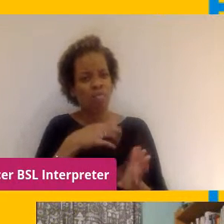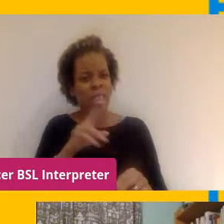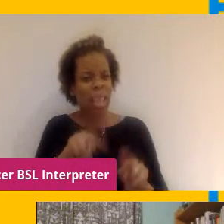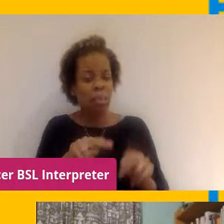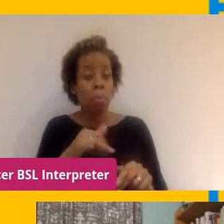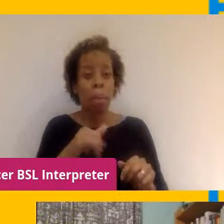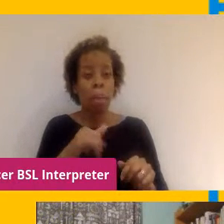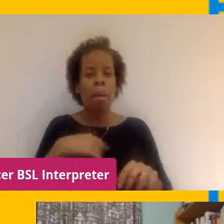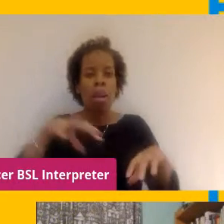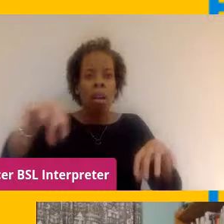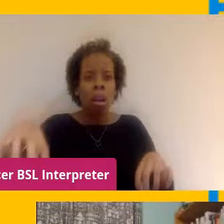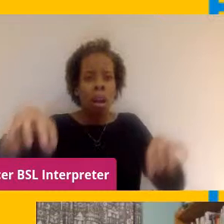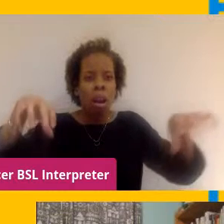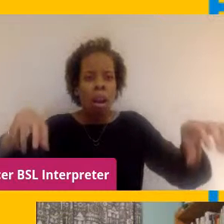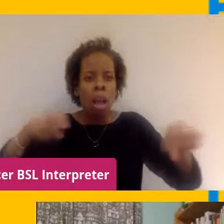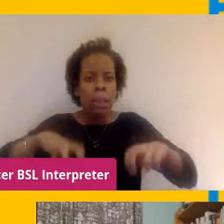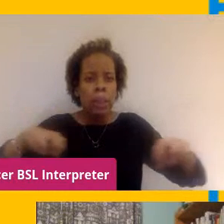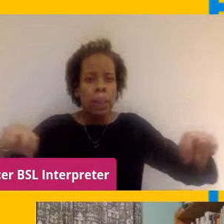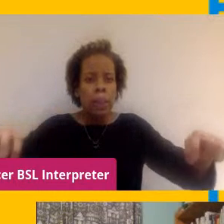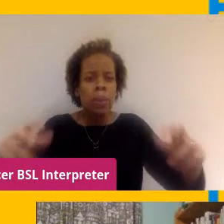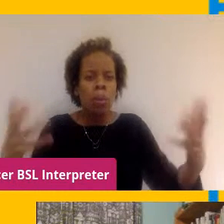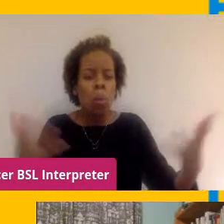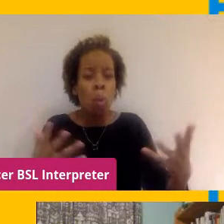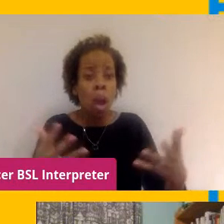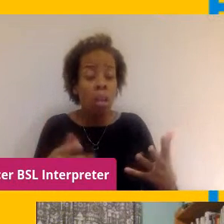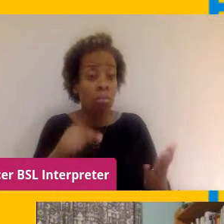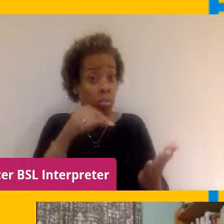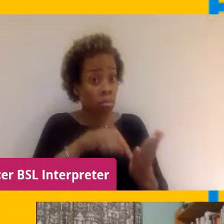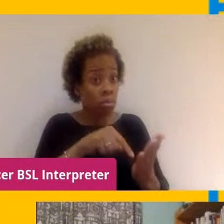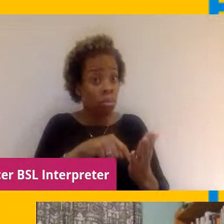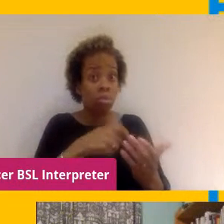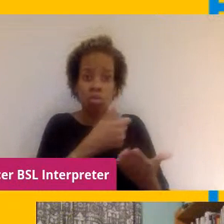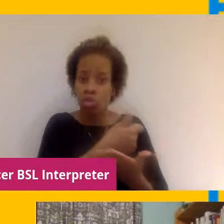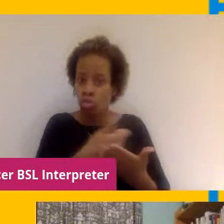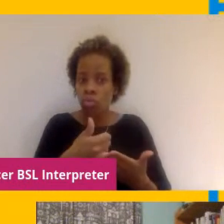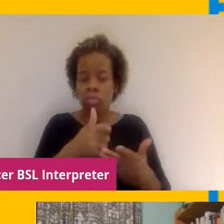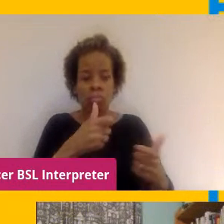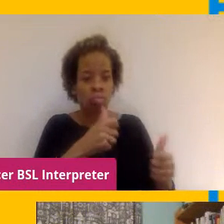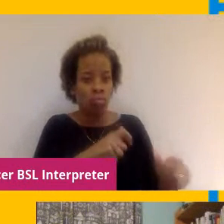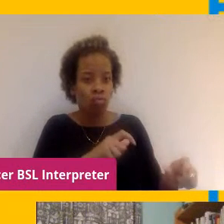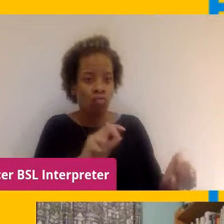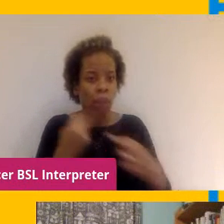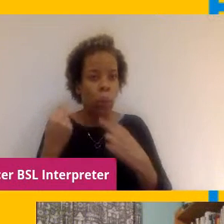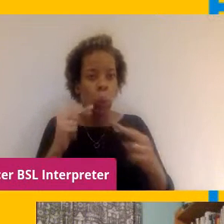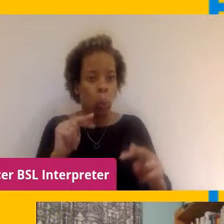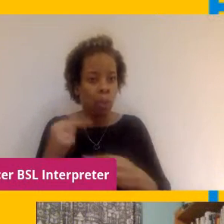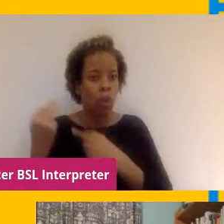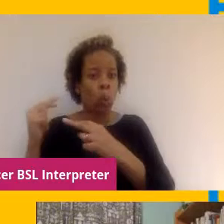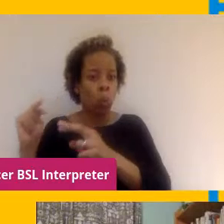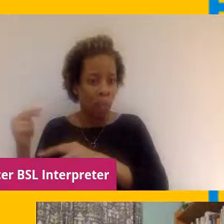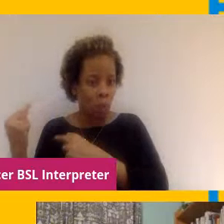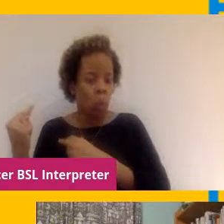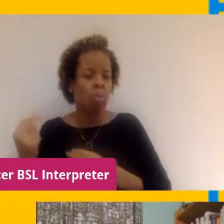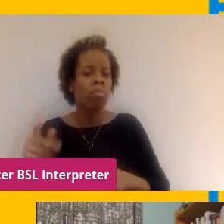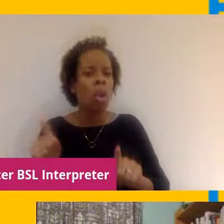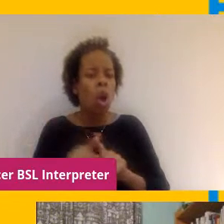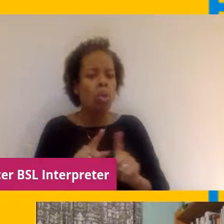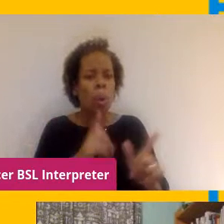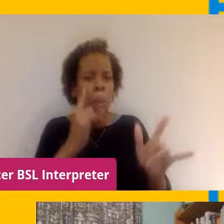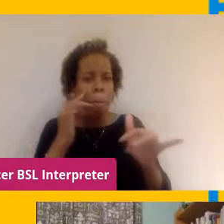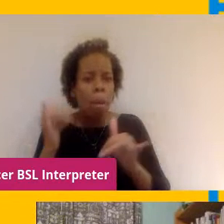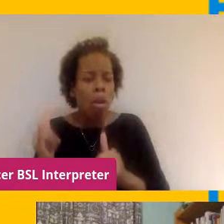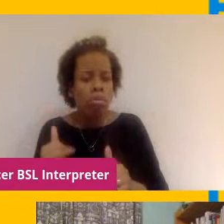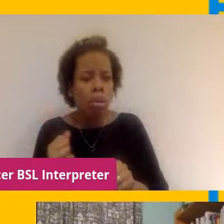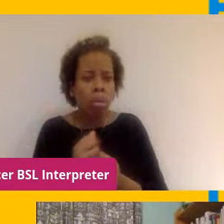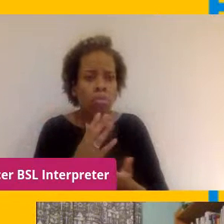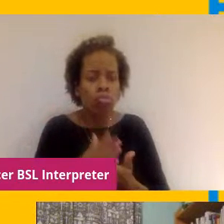staffing and so on, but that should be continually reviewed. And there should also be monitoring arrangements in place to ensure that any of those control